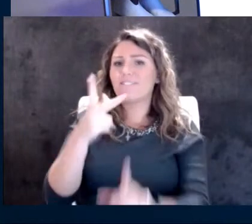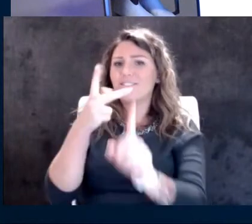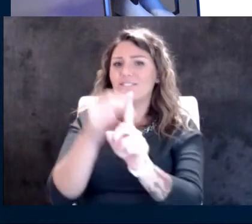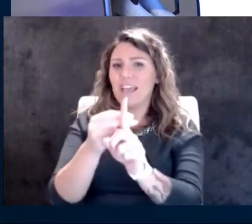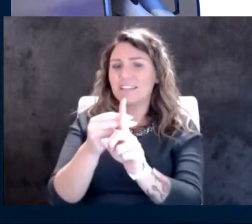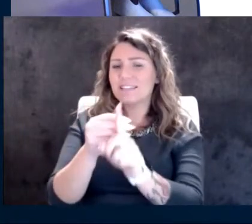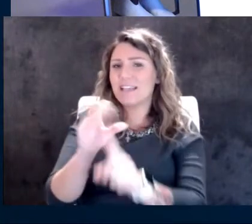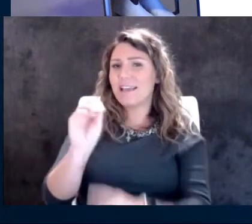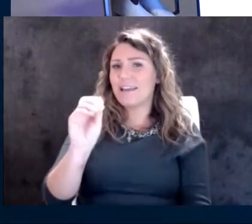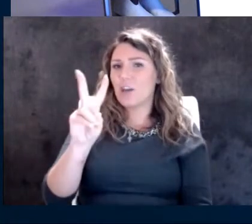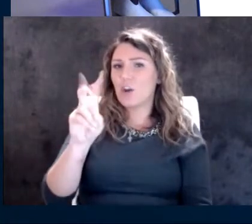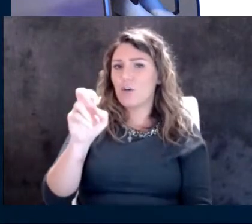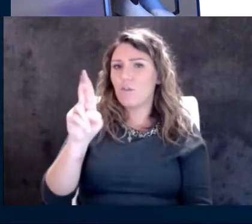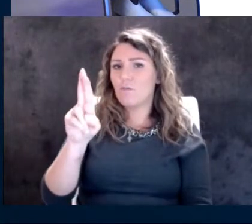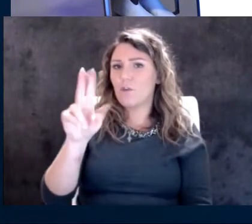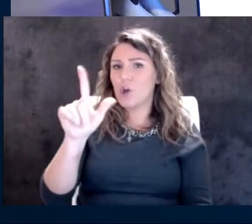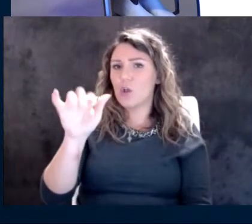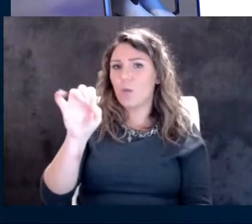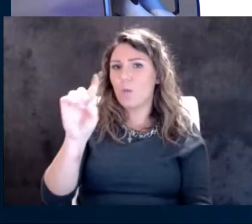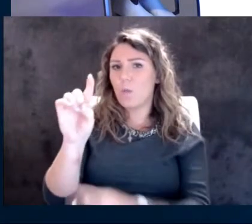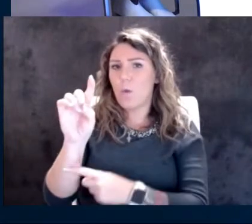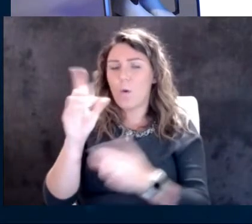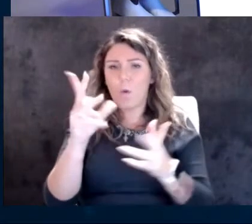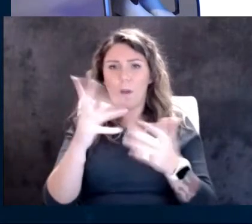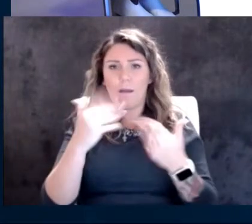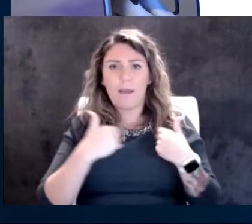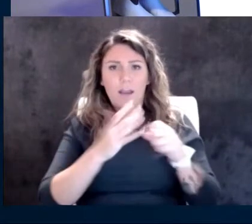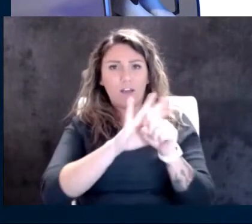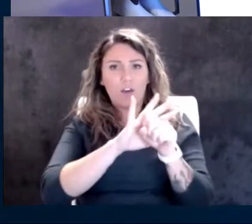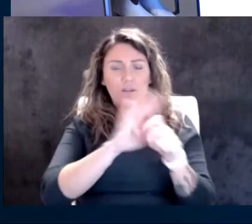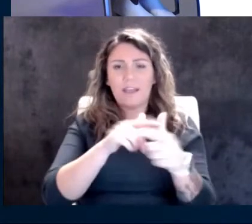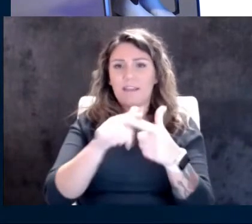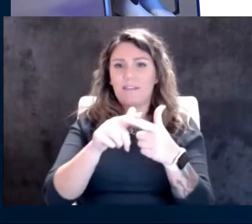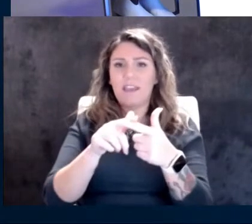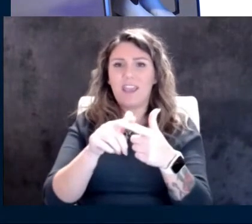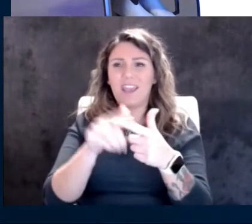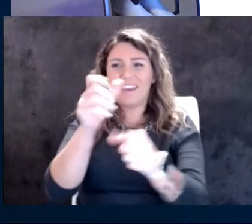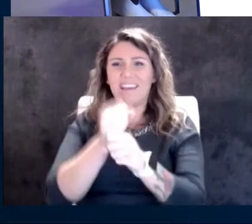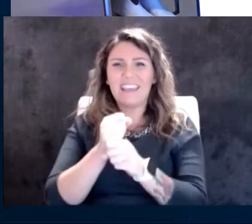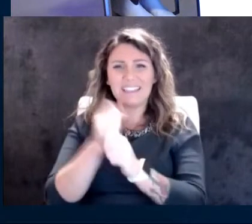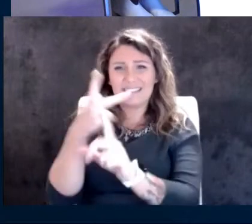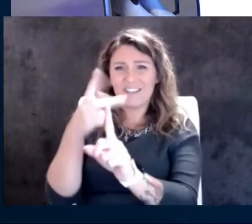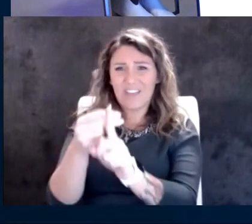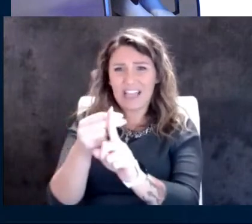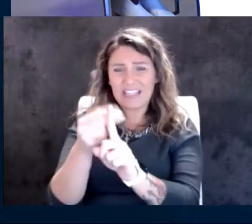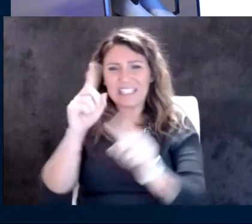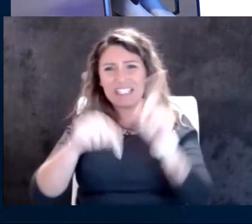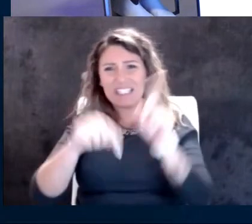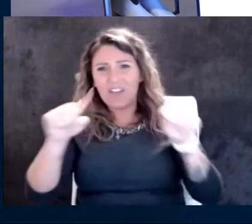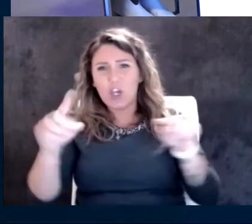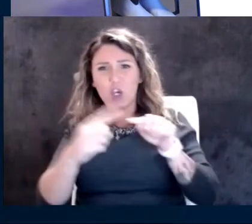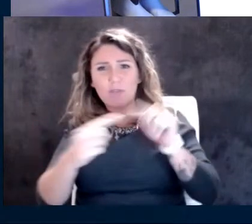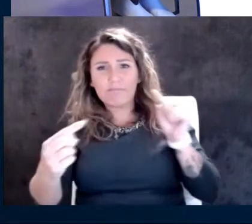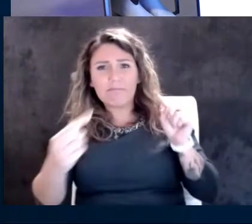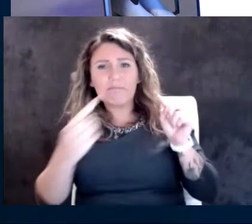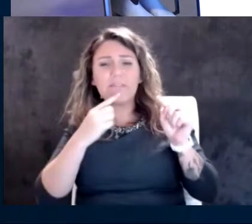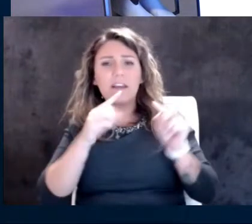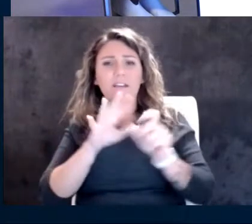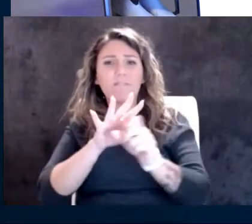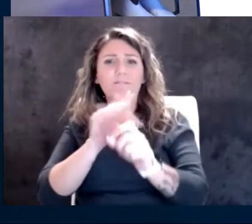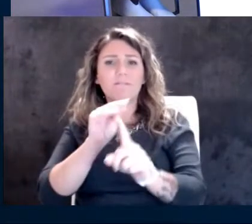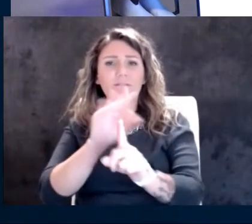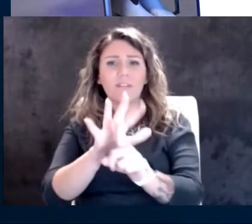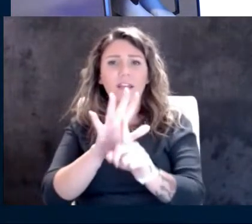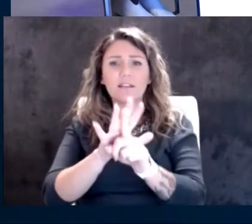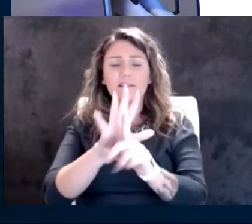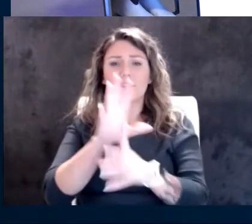a kid who has already had COVID and then gets the vaccine, that there might be some various adverse effects, including myocarditis,